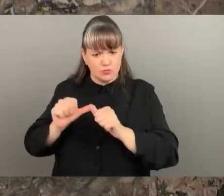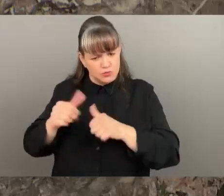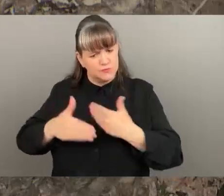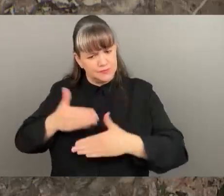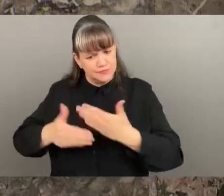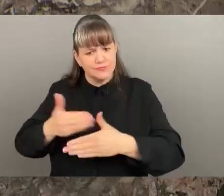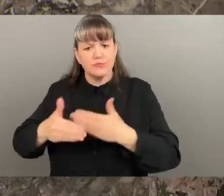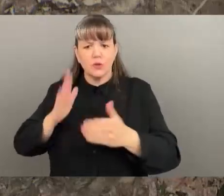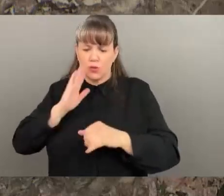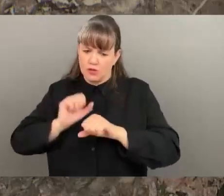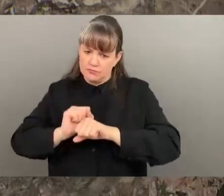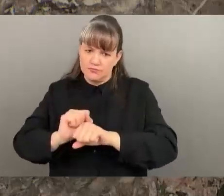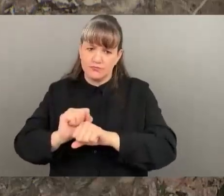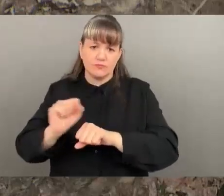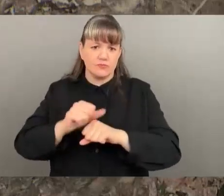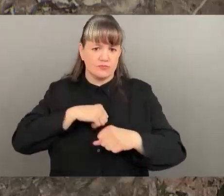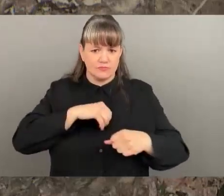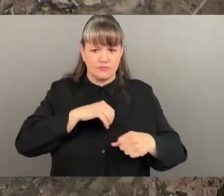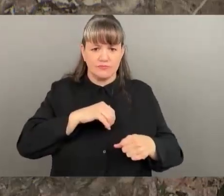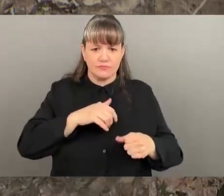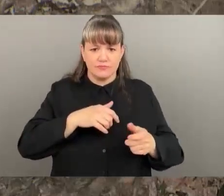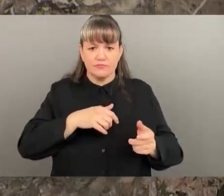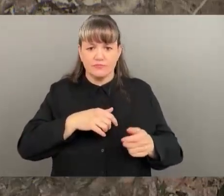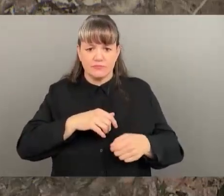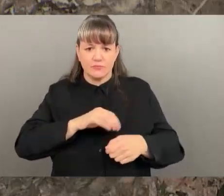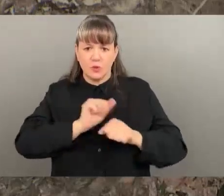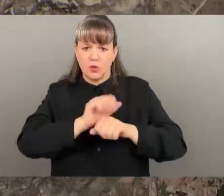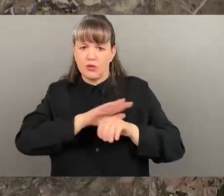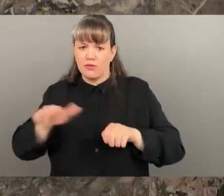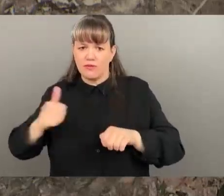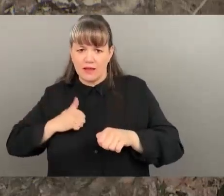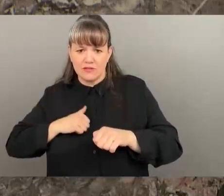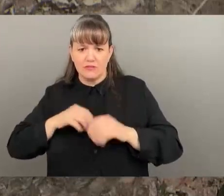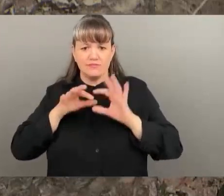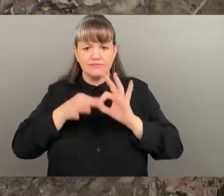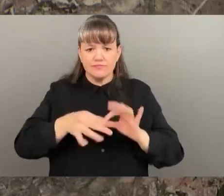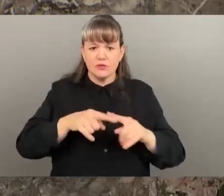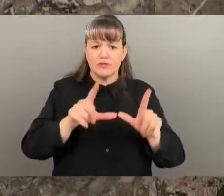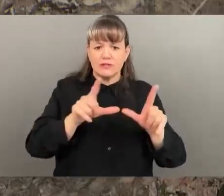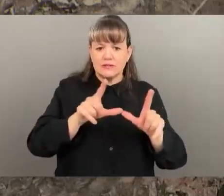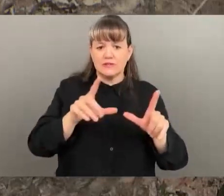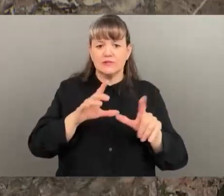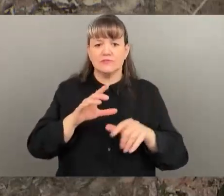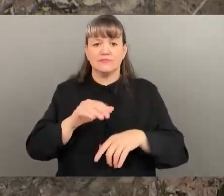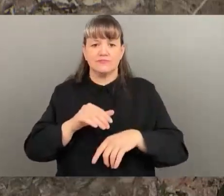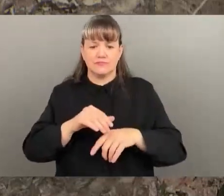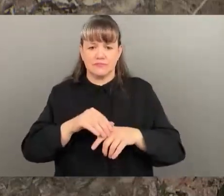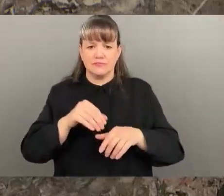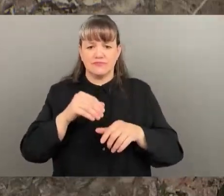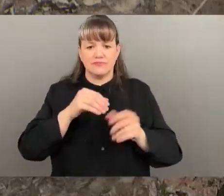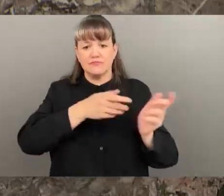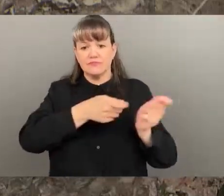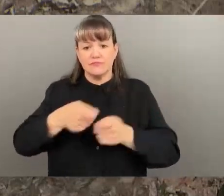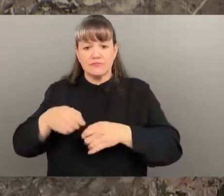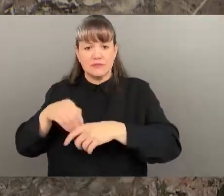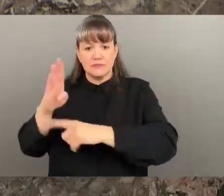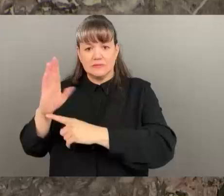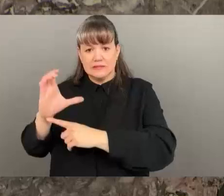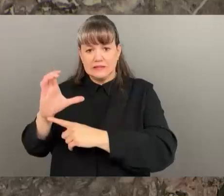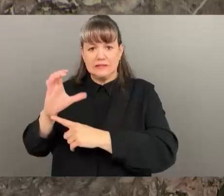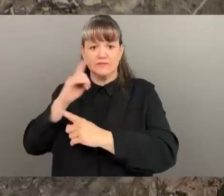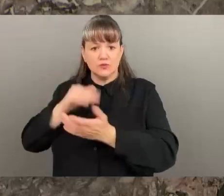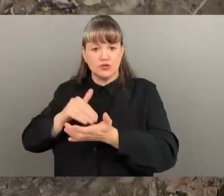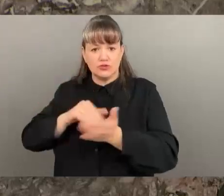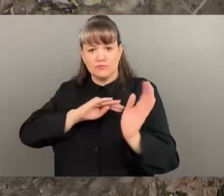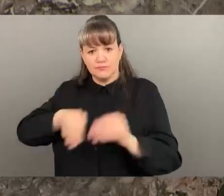around the licensure of internationally trained physicians here in BC, because we know that BC is a terrific place to live, a terrific place to work,